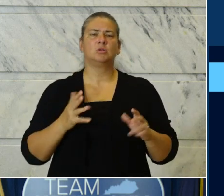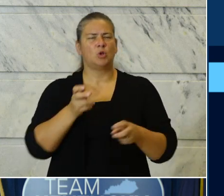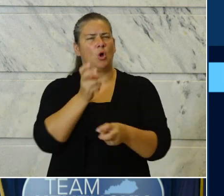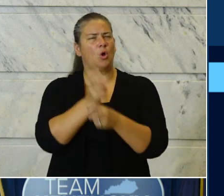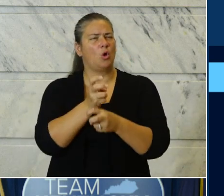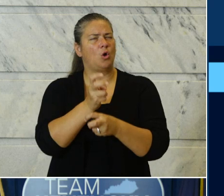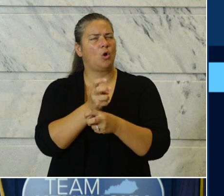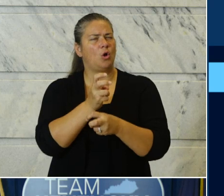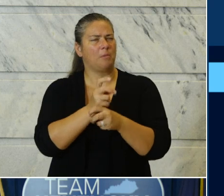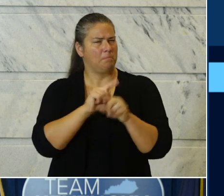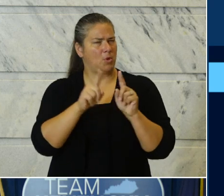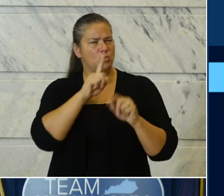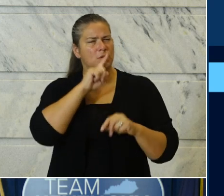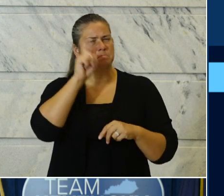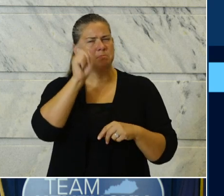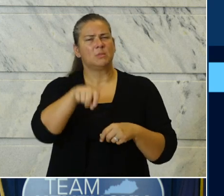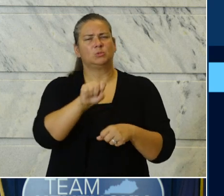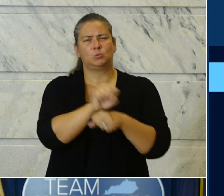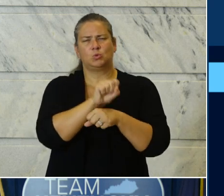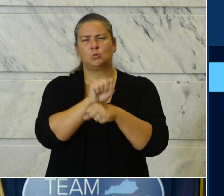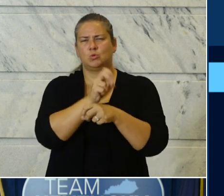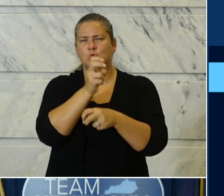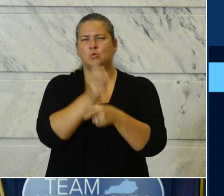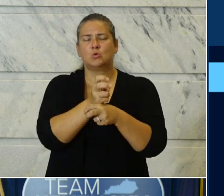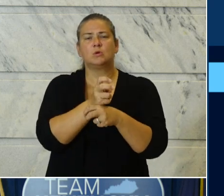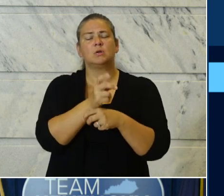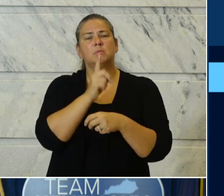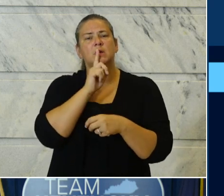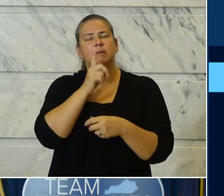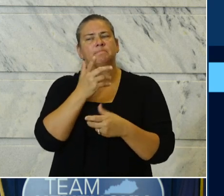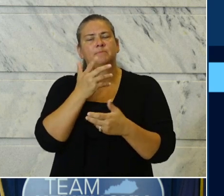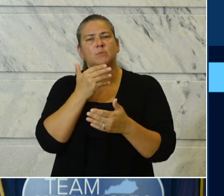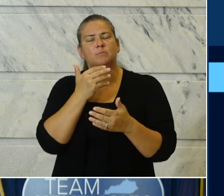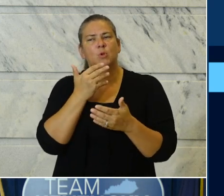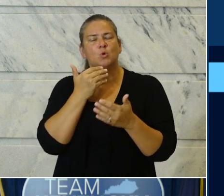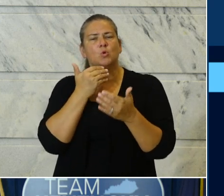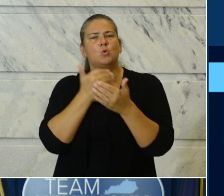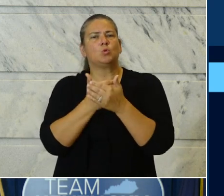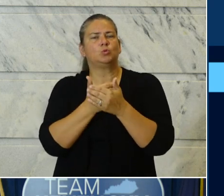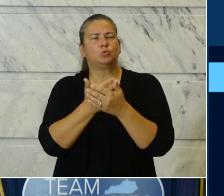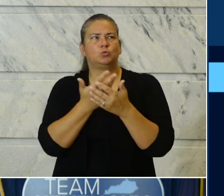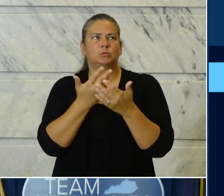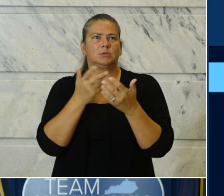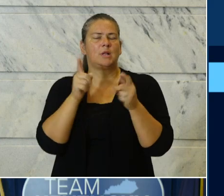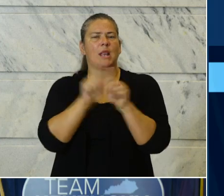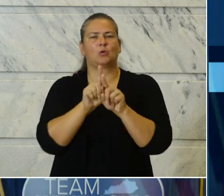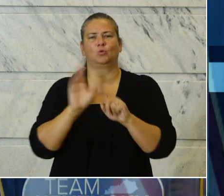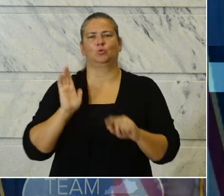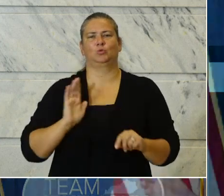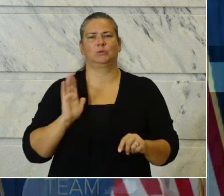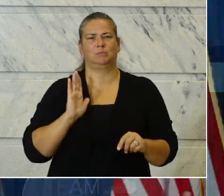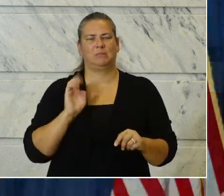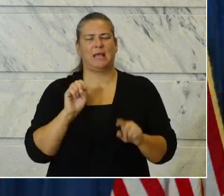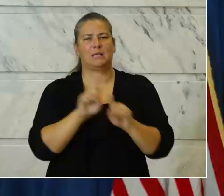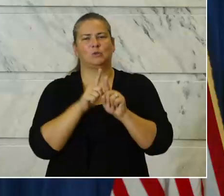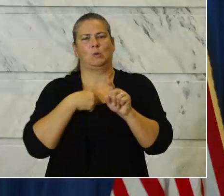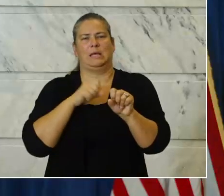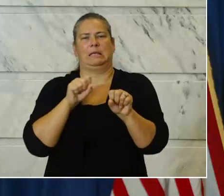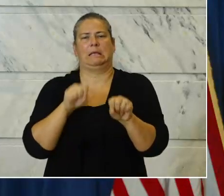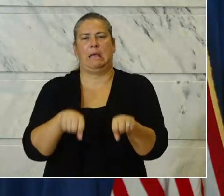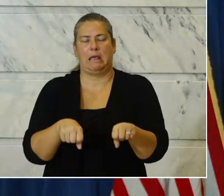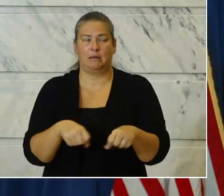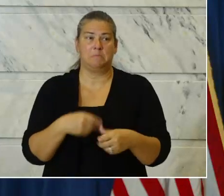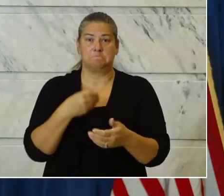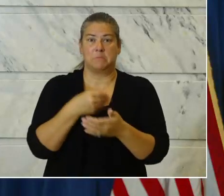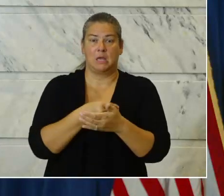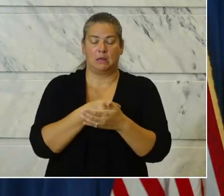work as hard as we can every day to be as close to whole as we can. And that is financially, it's